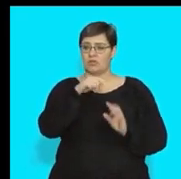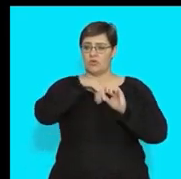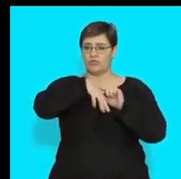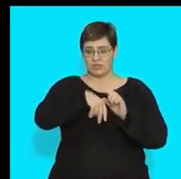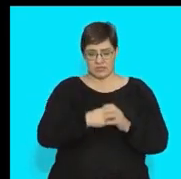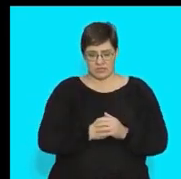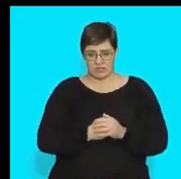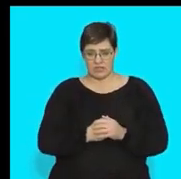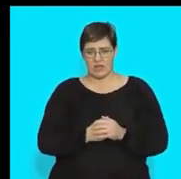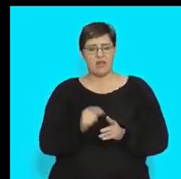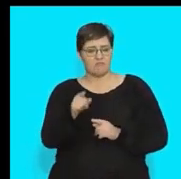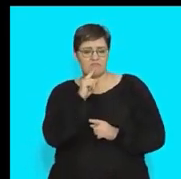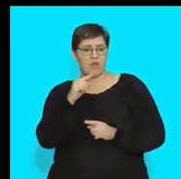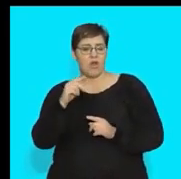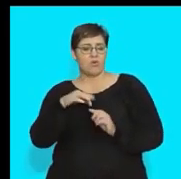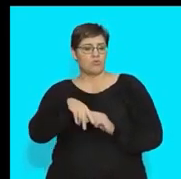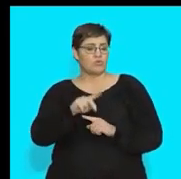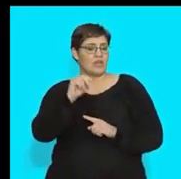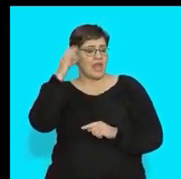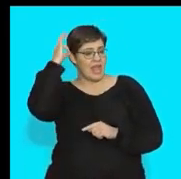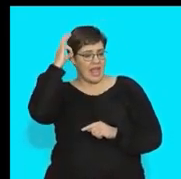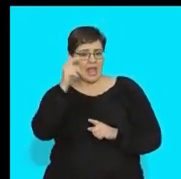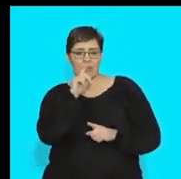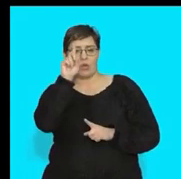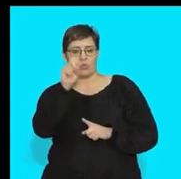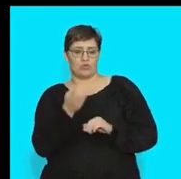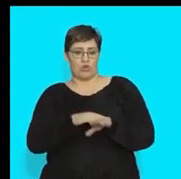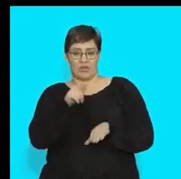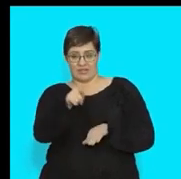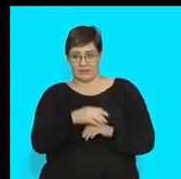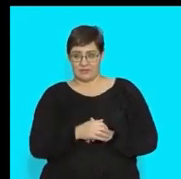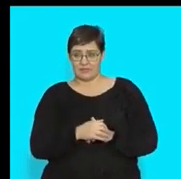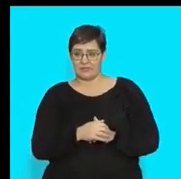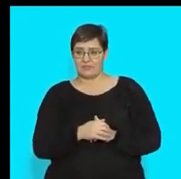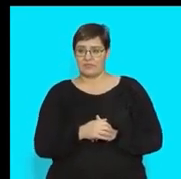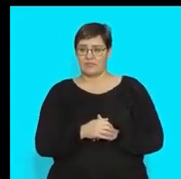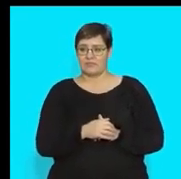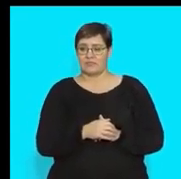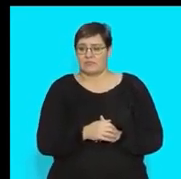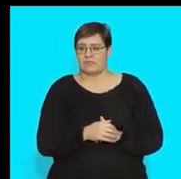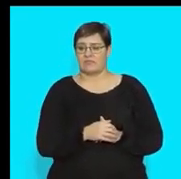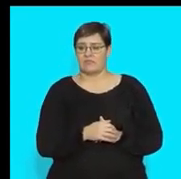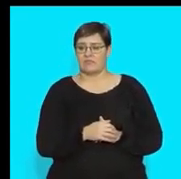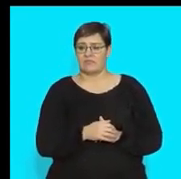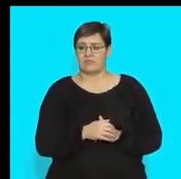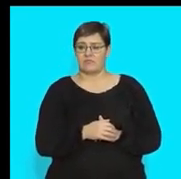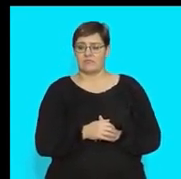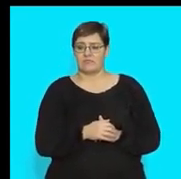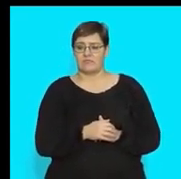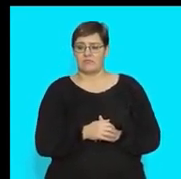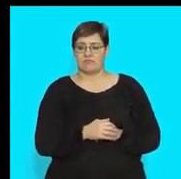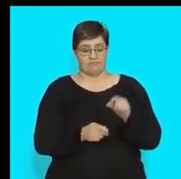there they've said it's a root hair, and obviously there are questions that are going to be on those, right? So we're linking